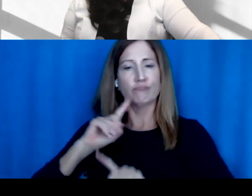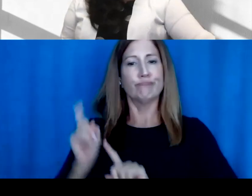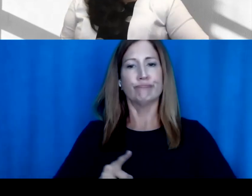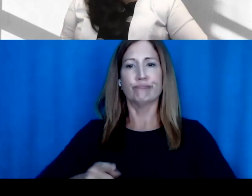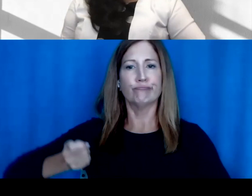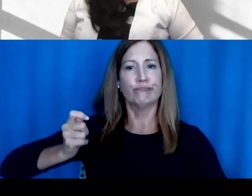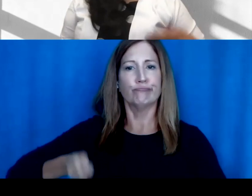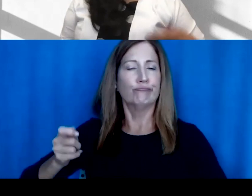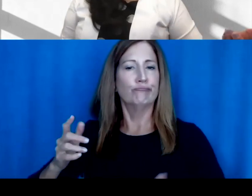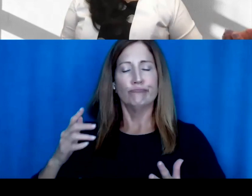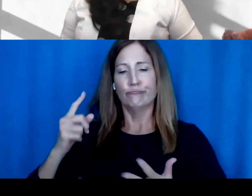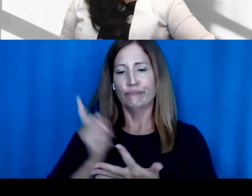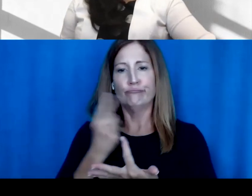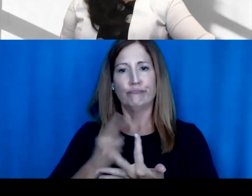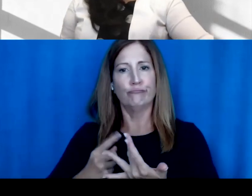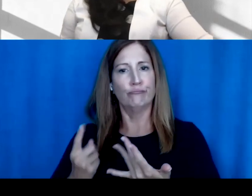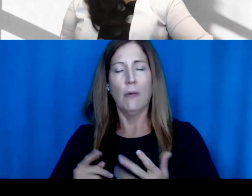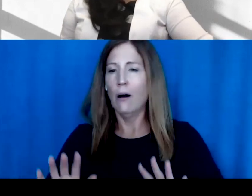but we do